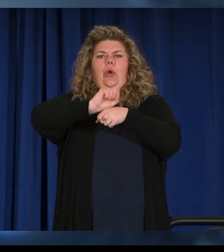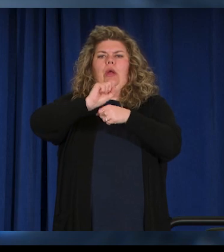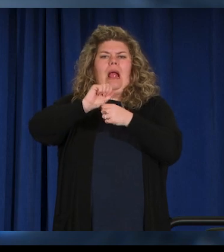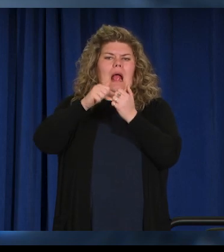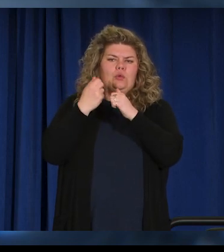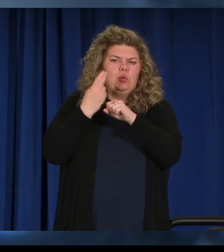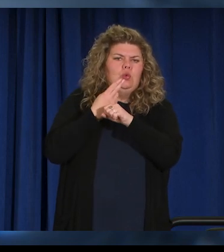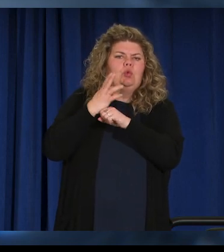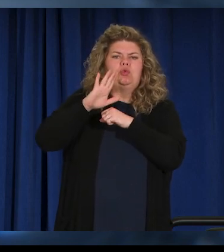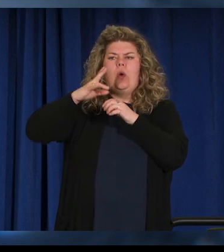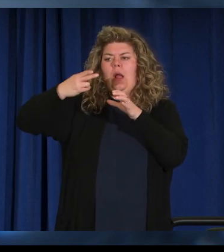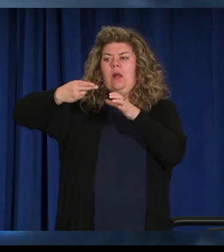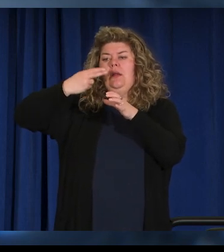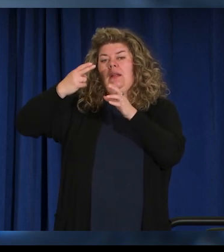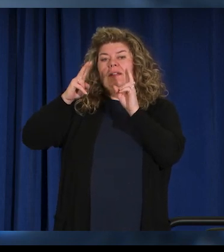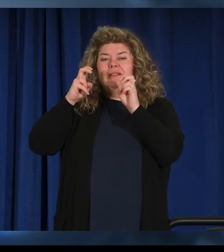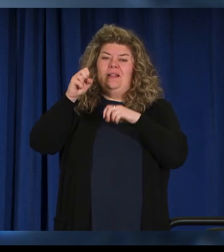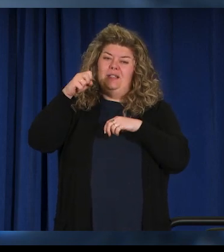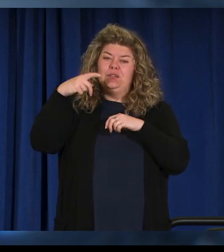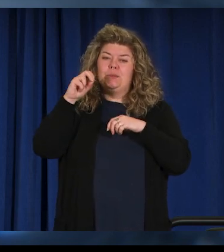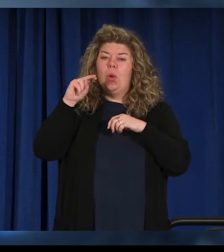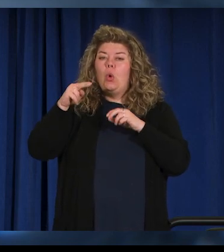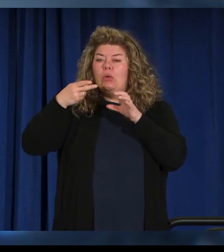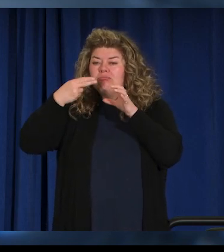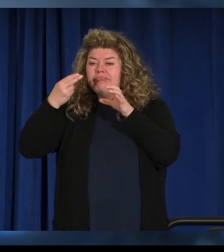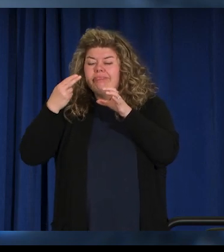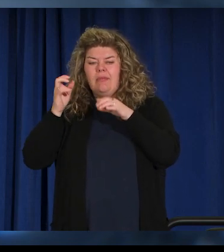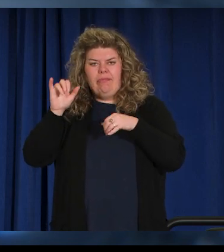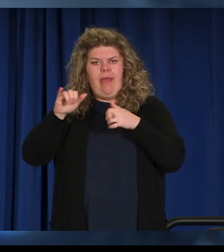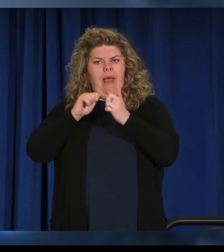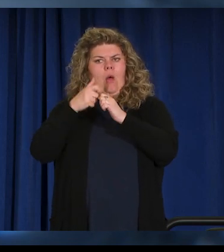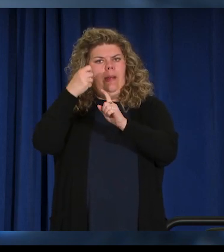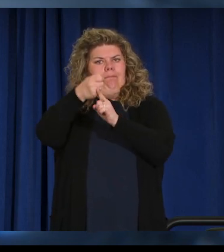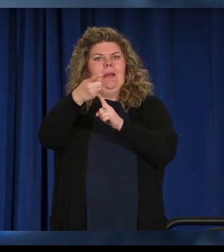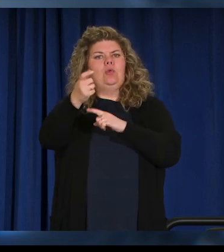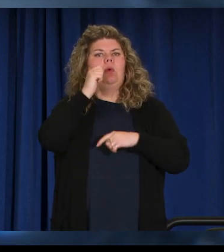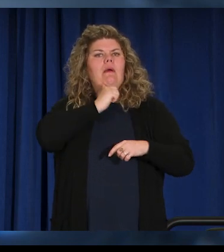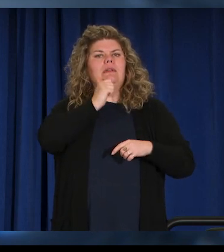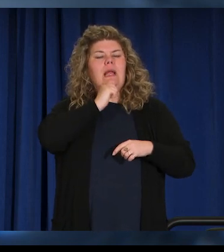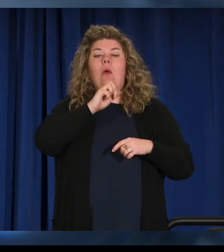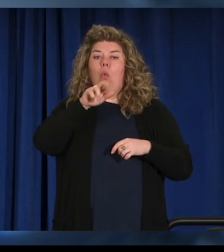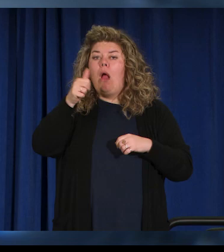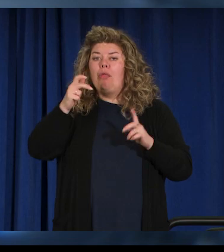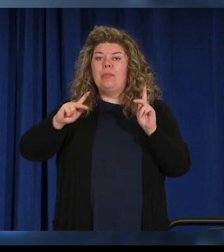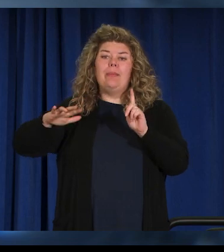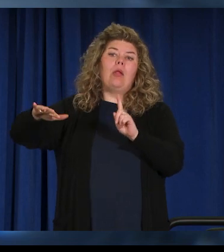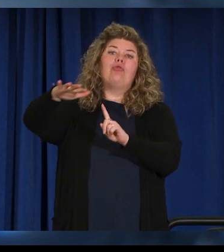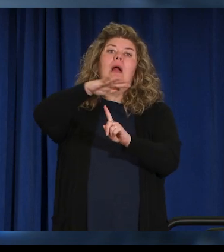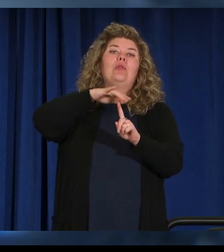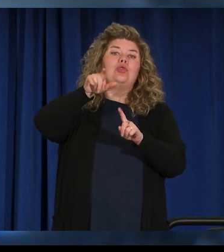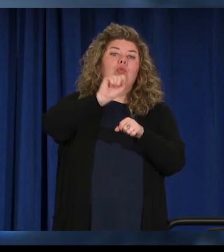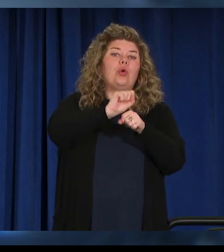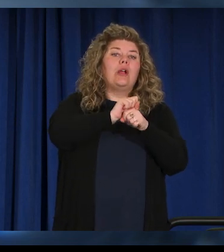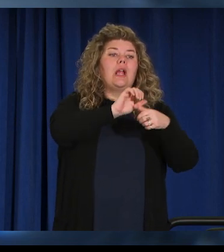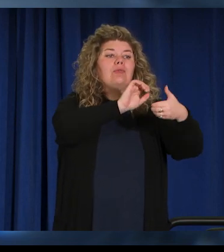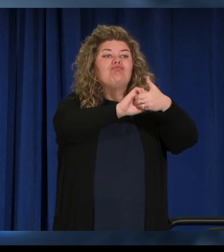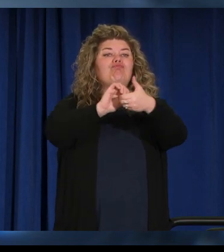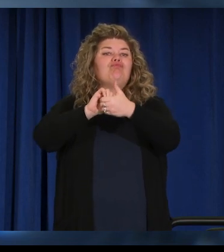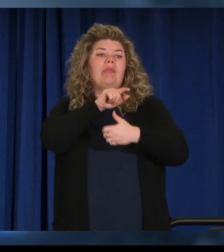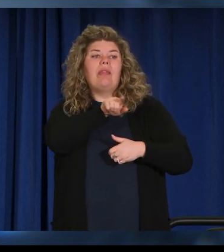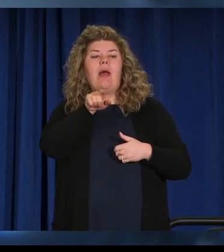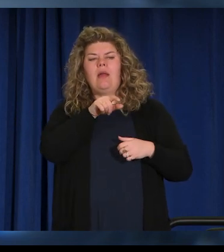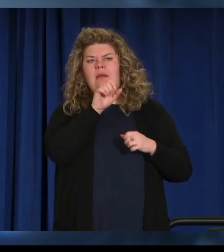or your limited energy in different ways that might impact you each day or people around you that you're working with, just to give a